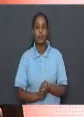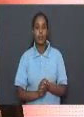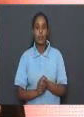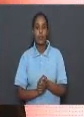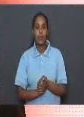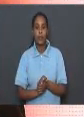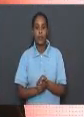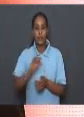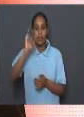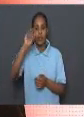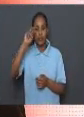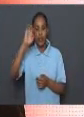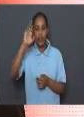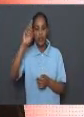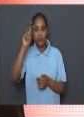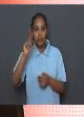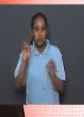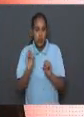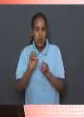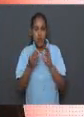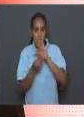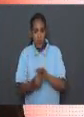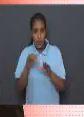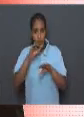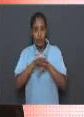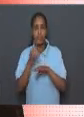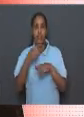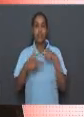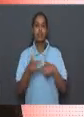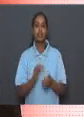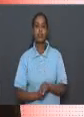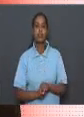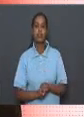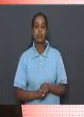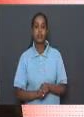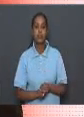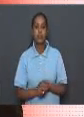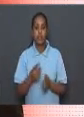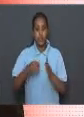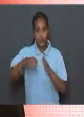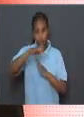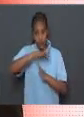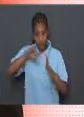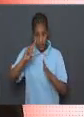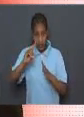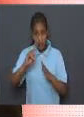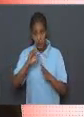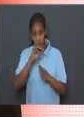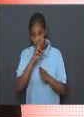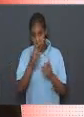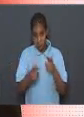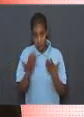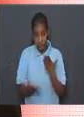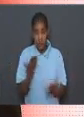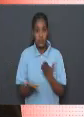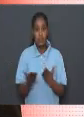Inert means that it will have no effect on the reaction. The electrode is encased in a